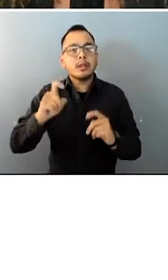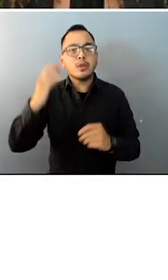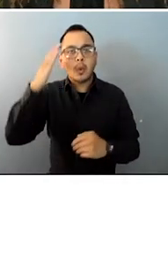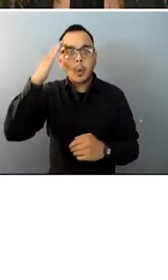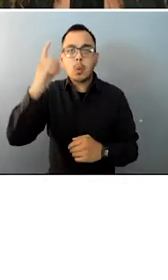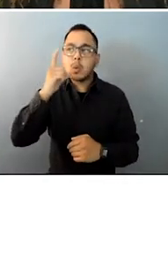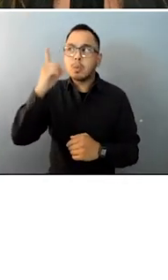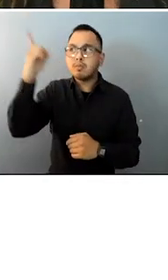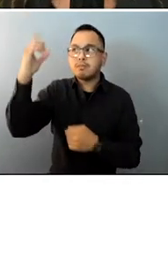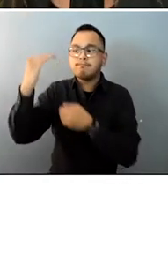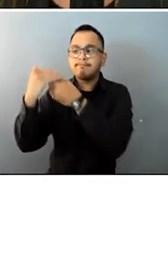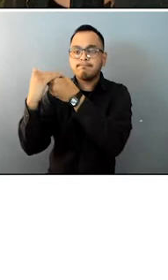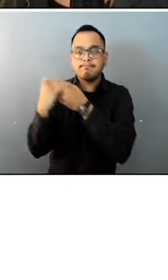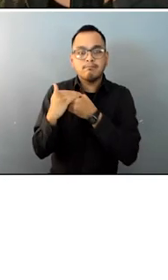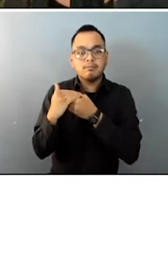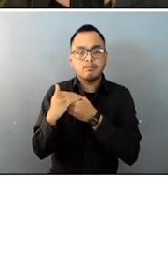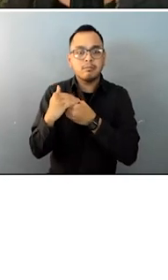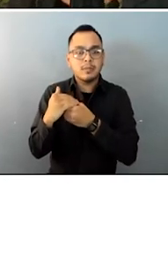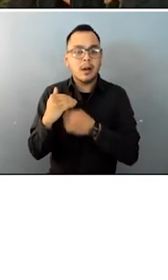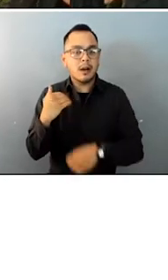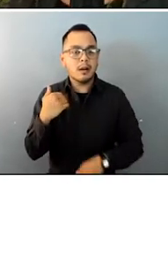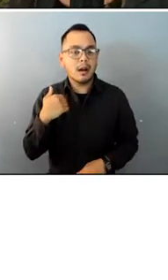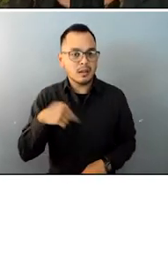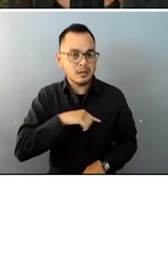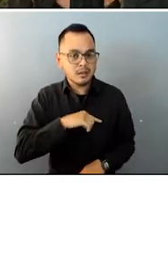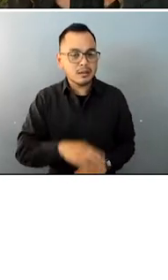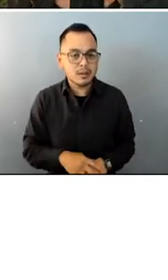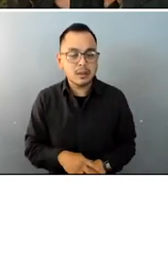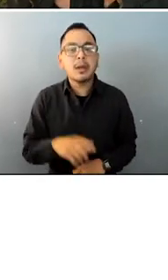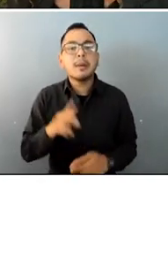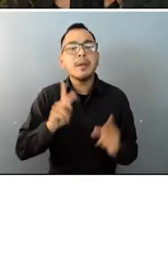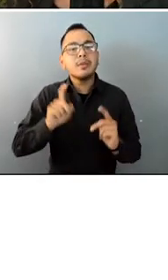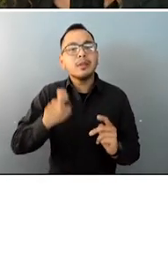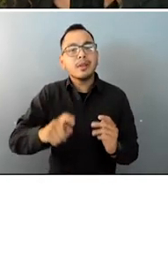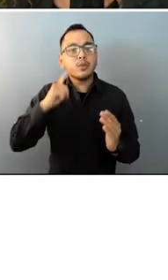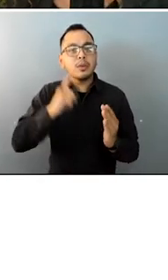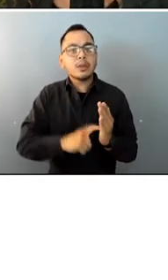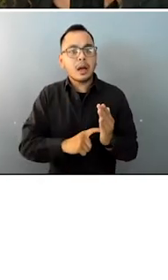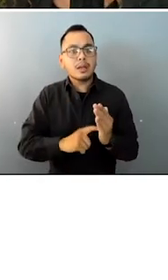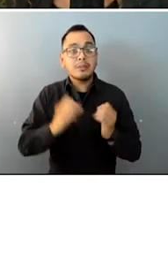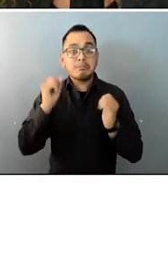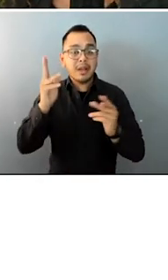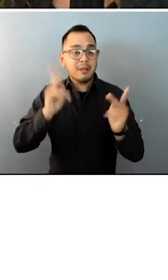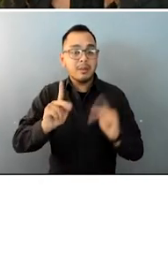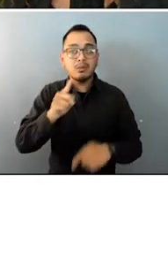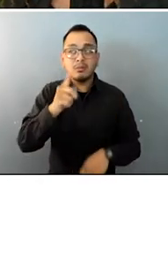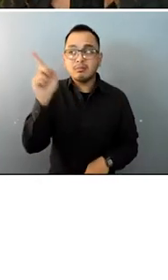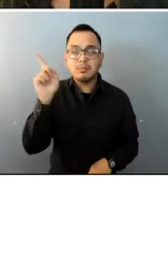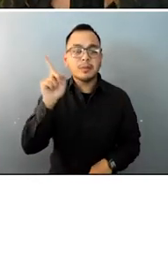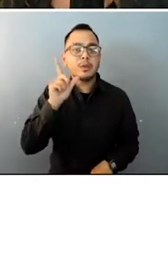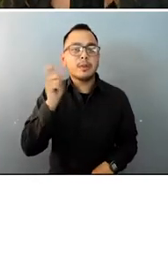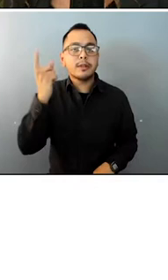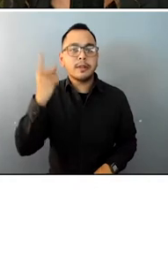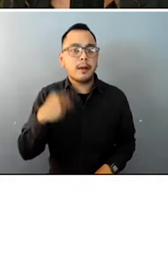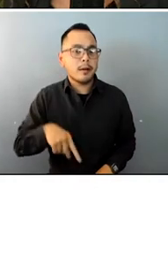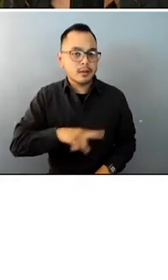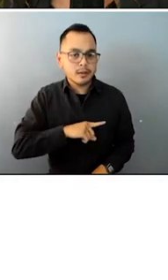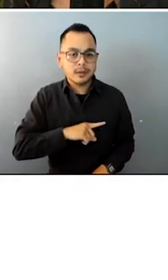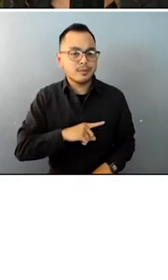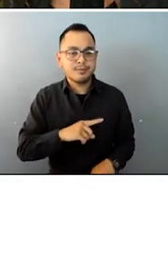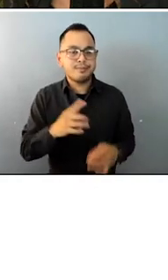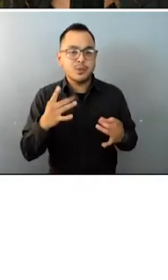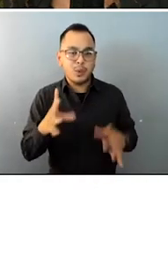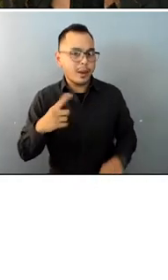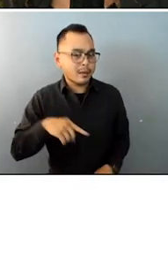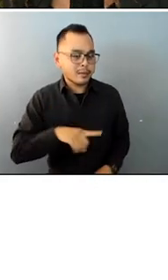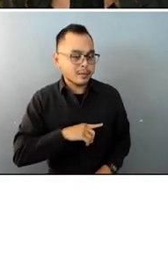the heel of the boot of society. People have to realize that there are a lot of people who don't understand us and don't like